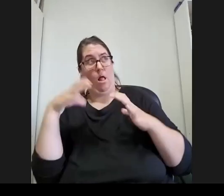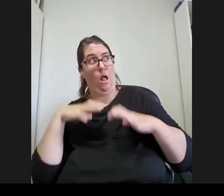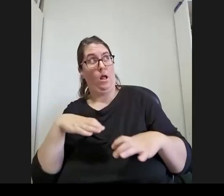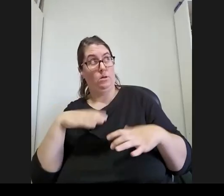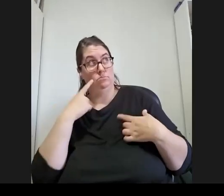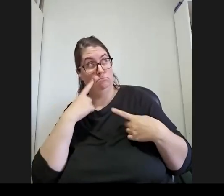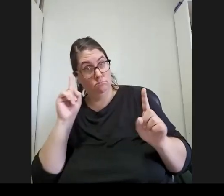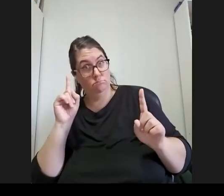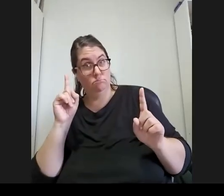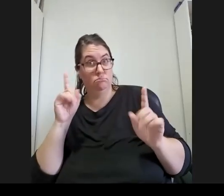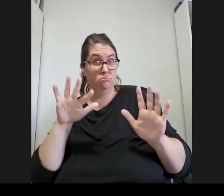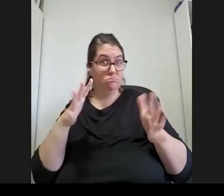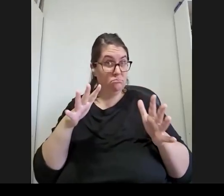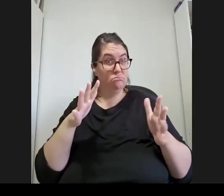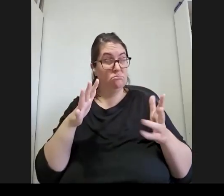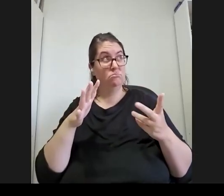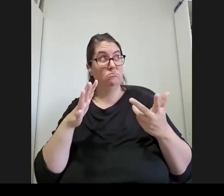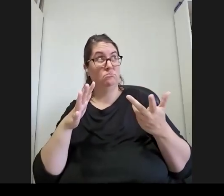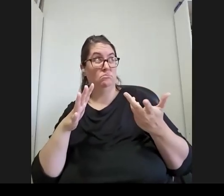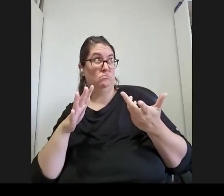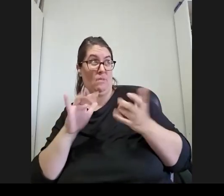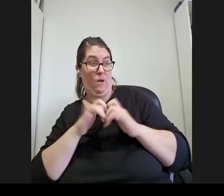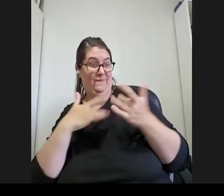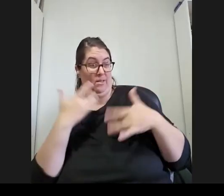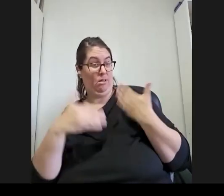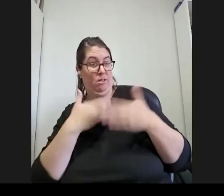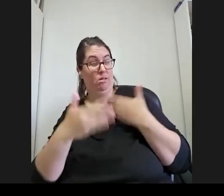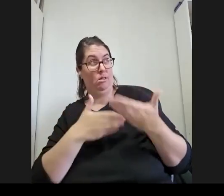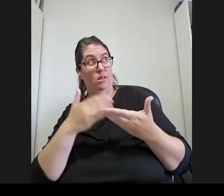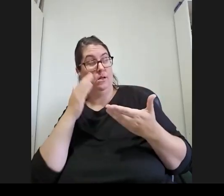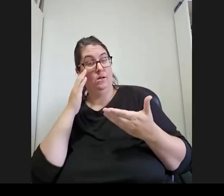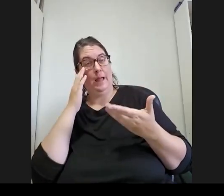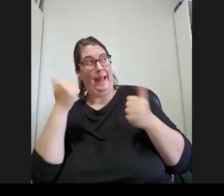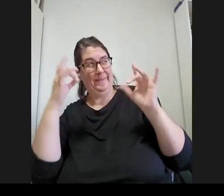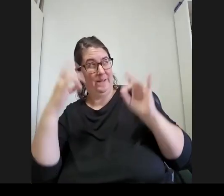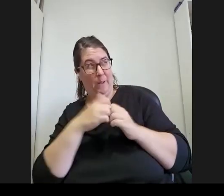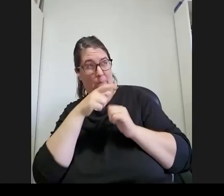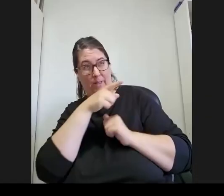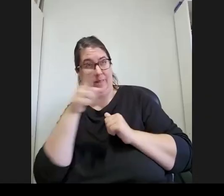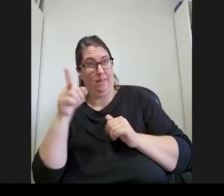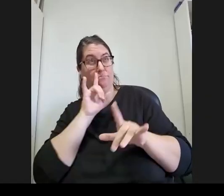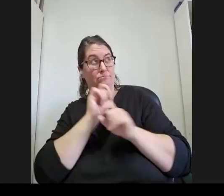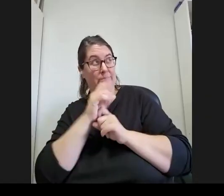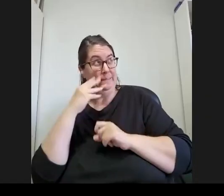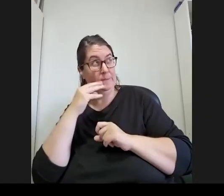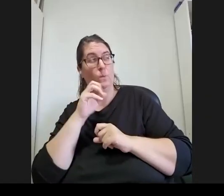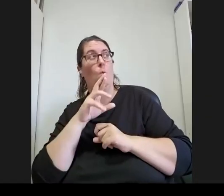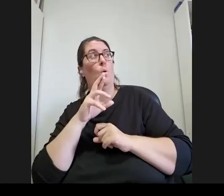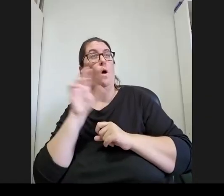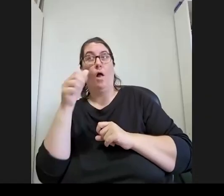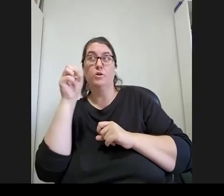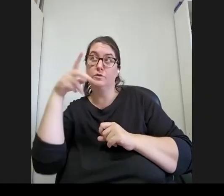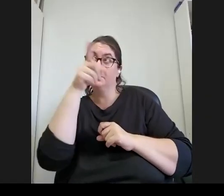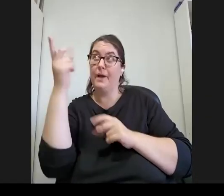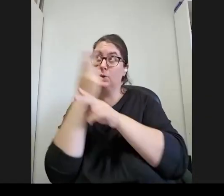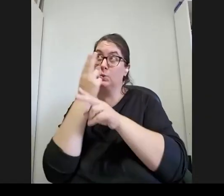Um, what has been your experience using this tool with clients, or have you received any feedback, from clients or other service providers